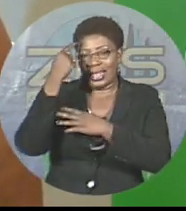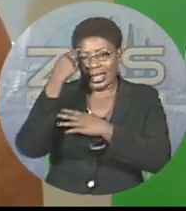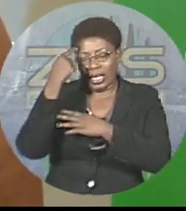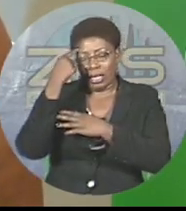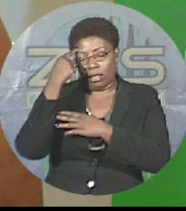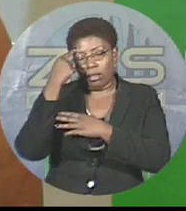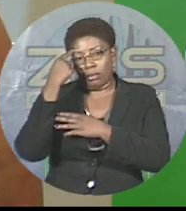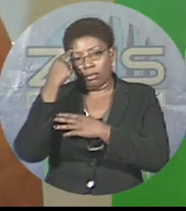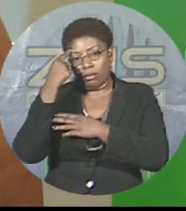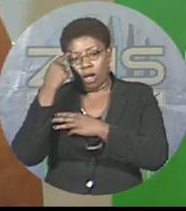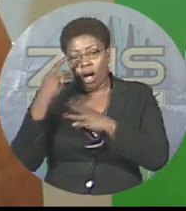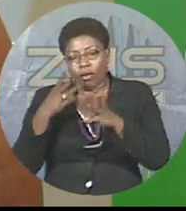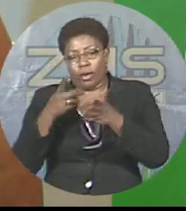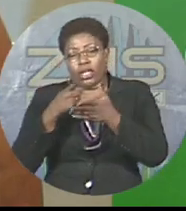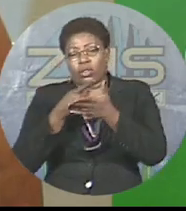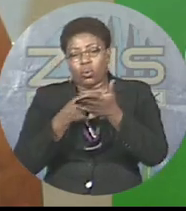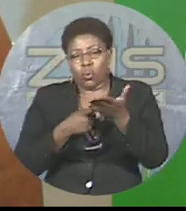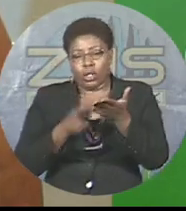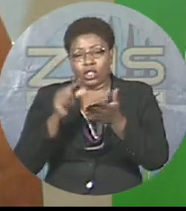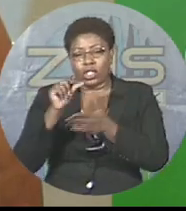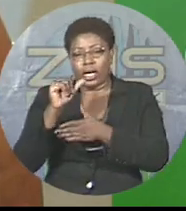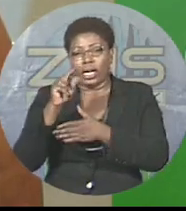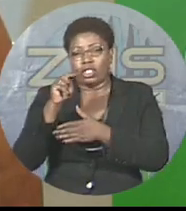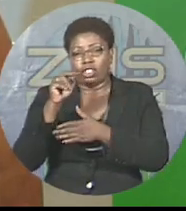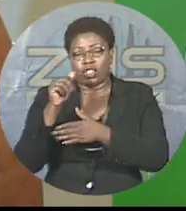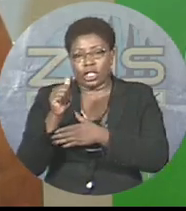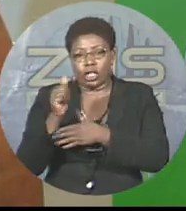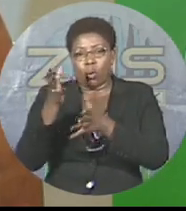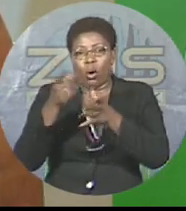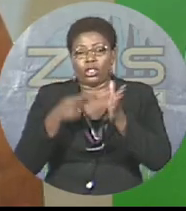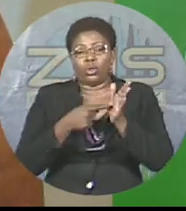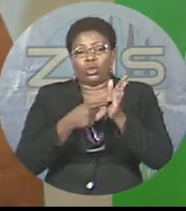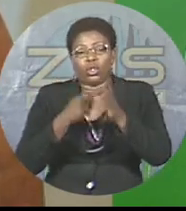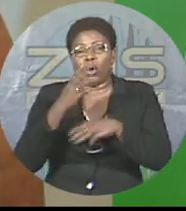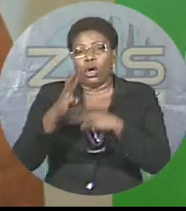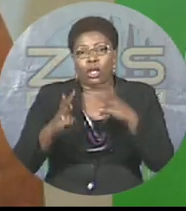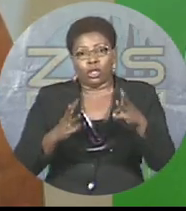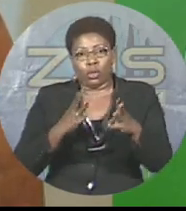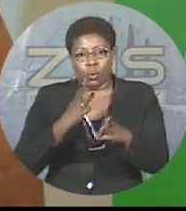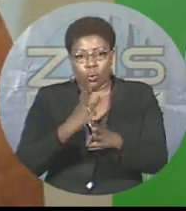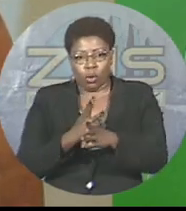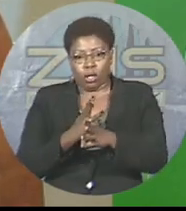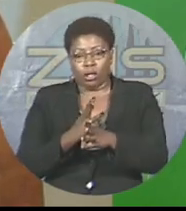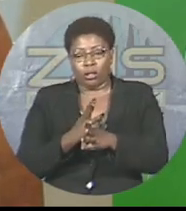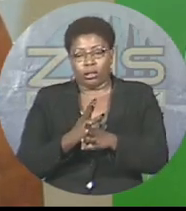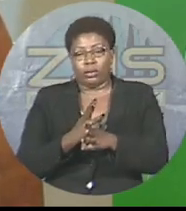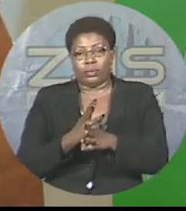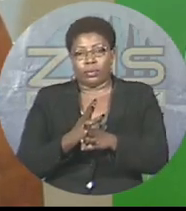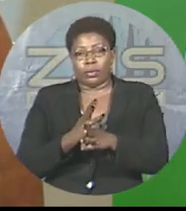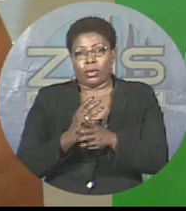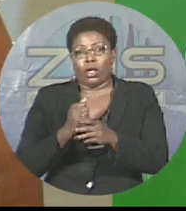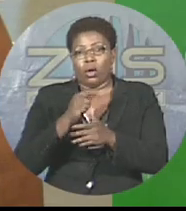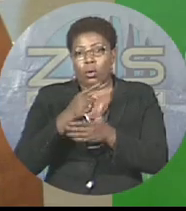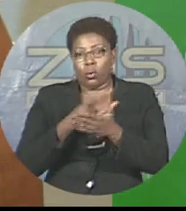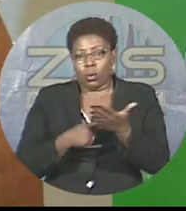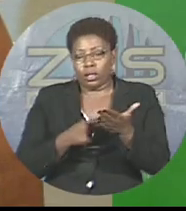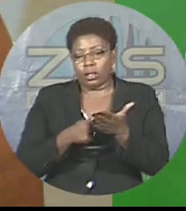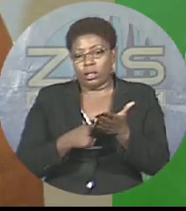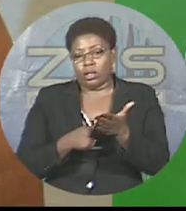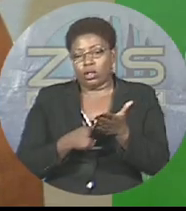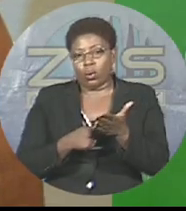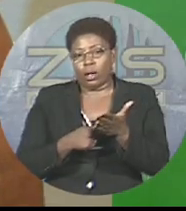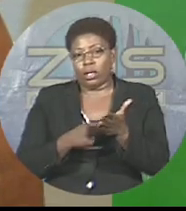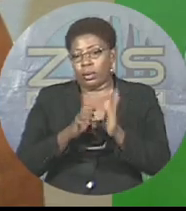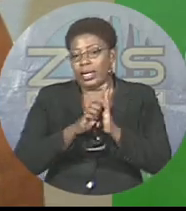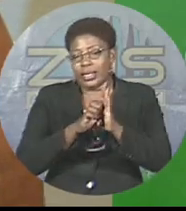and think about what is it that Gina wants to show the world? What is it that she wants to leave? Which mark is it that she wants to